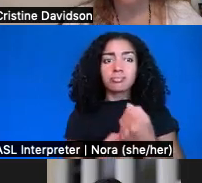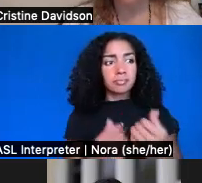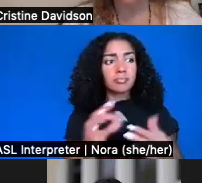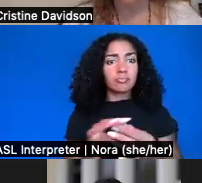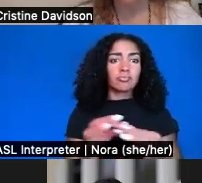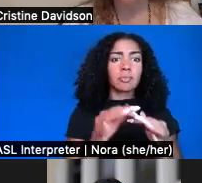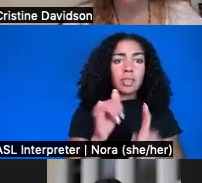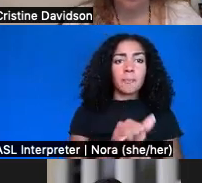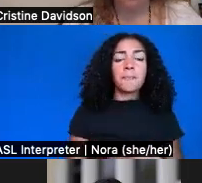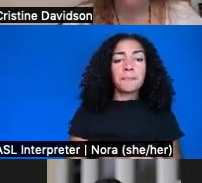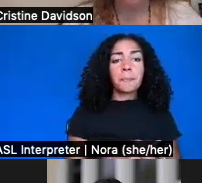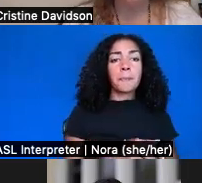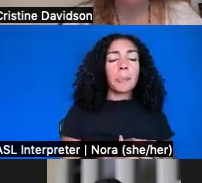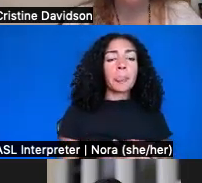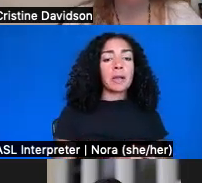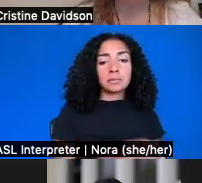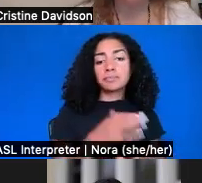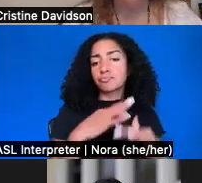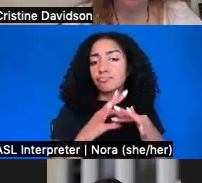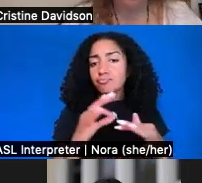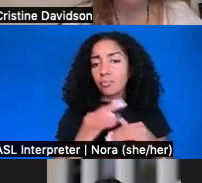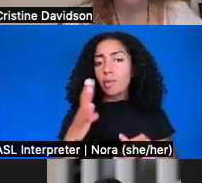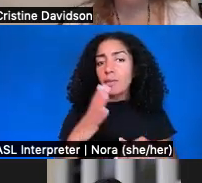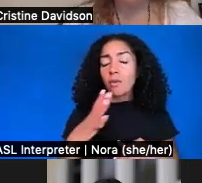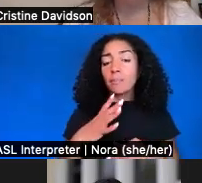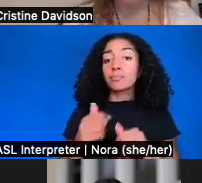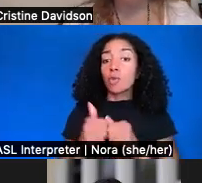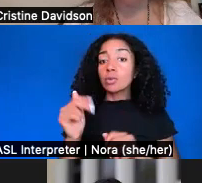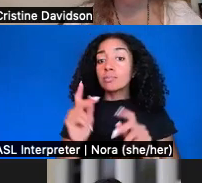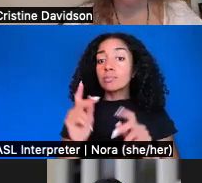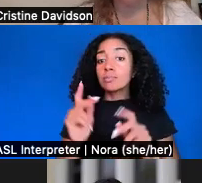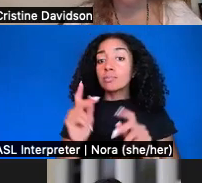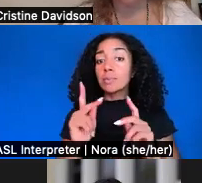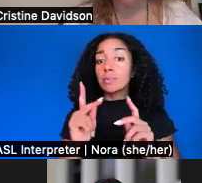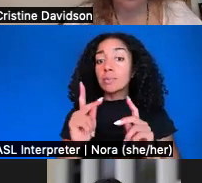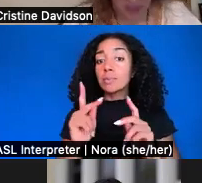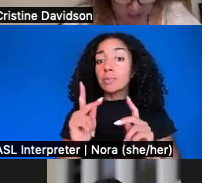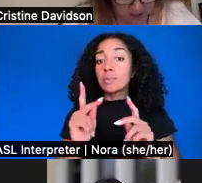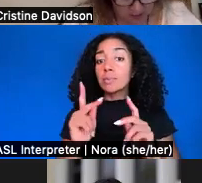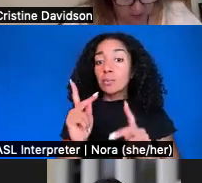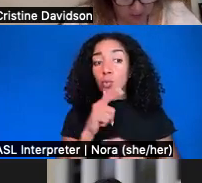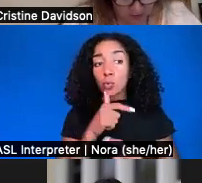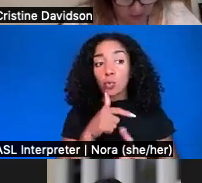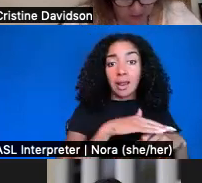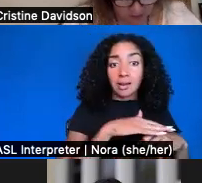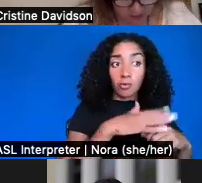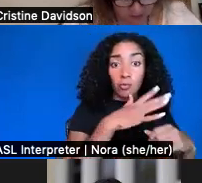So I was talking earlier about that most rapists of Native women are non-Native men. So it was the,